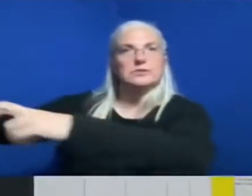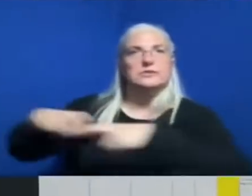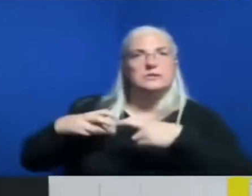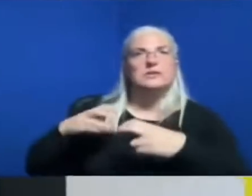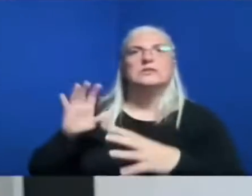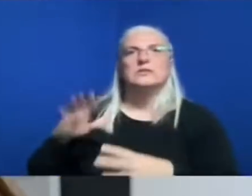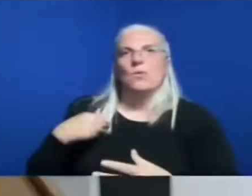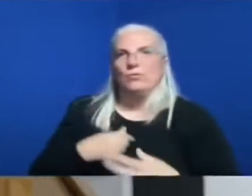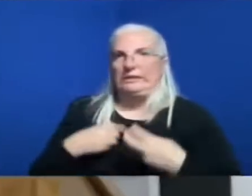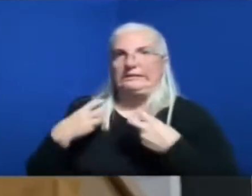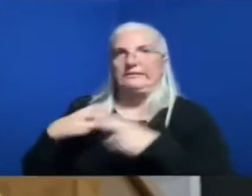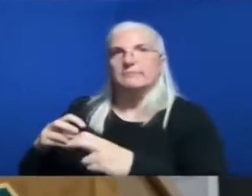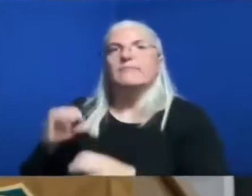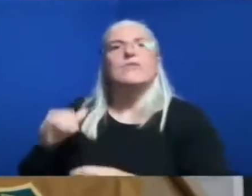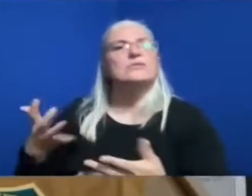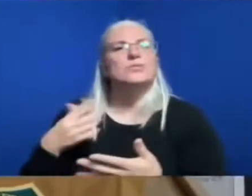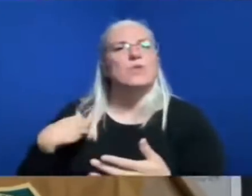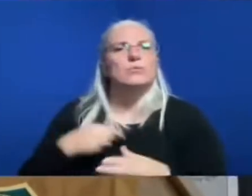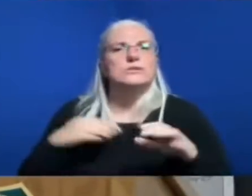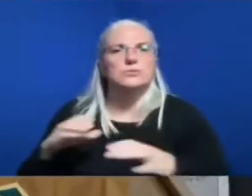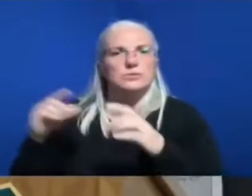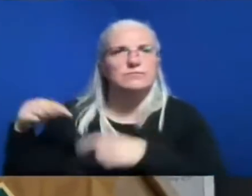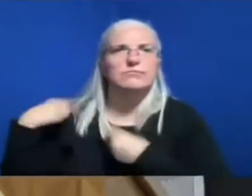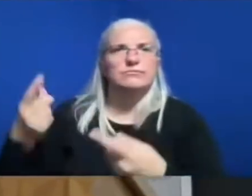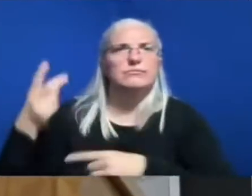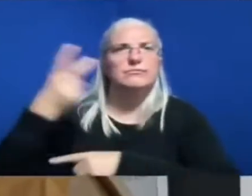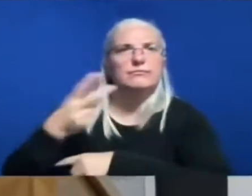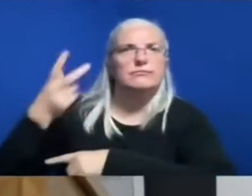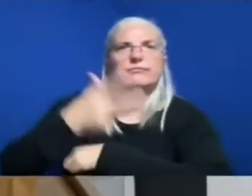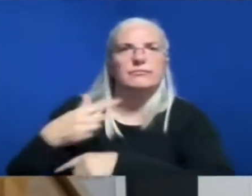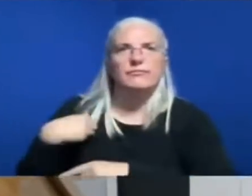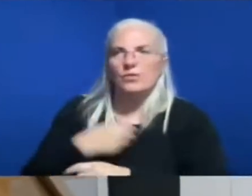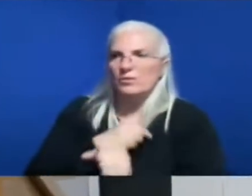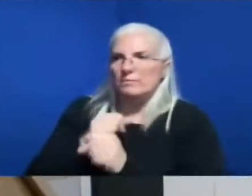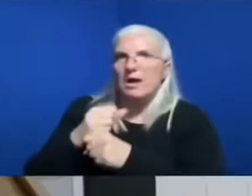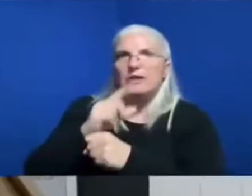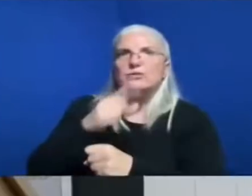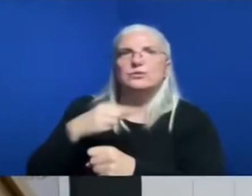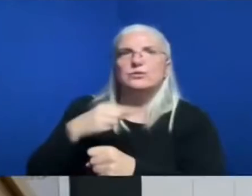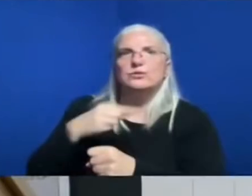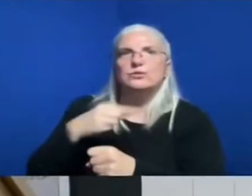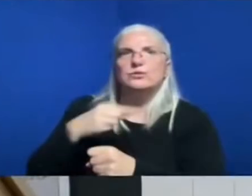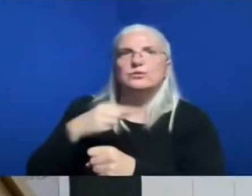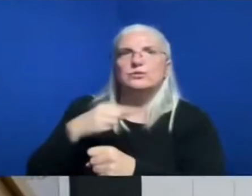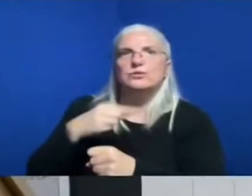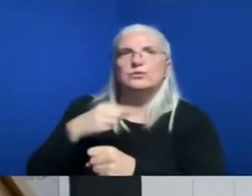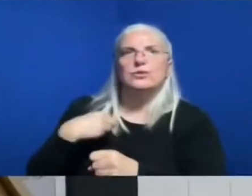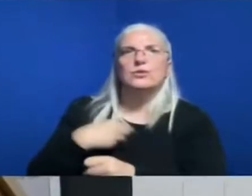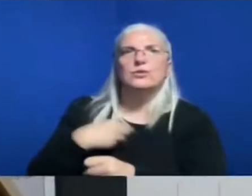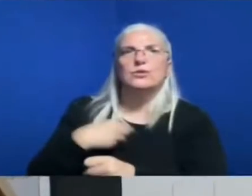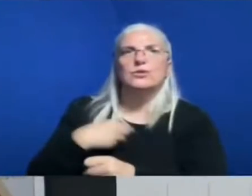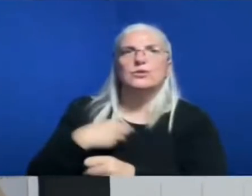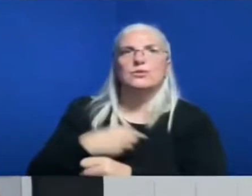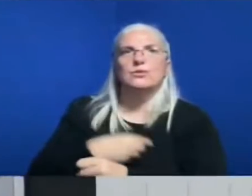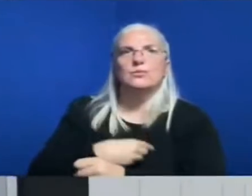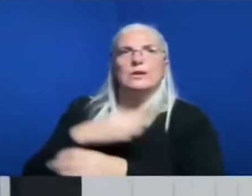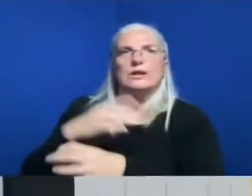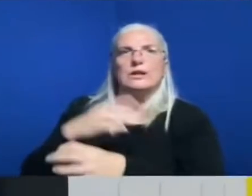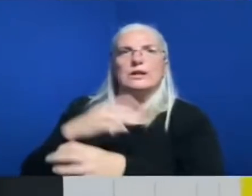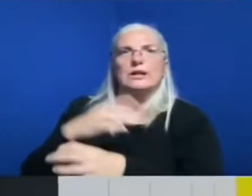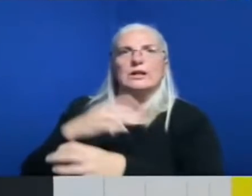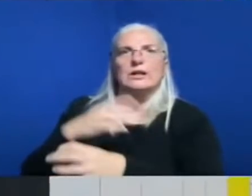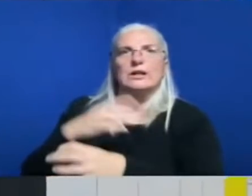is basically dialed up to where they can assume command. And with that is my friend Evan Cook.